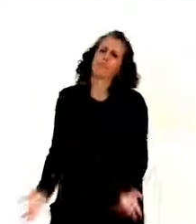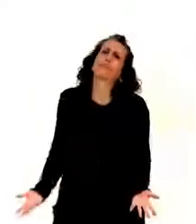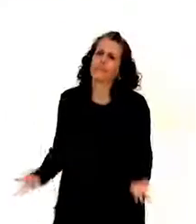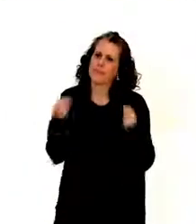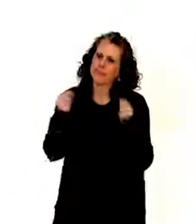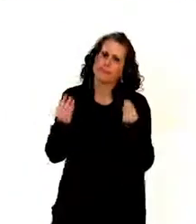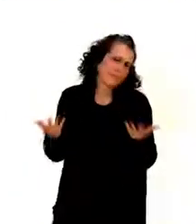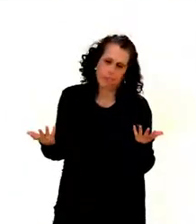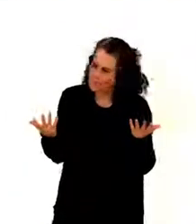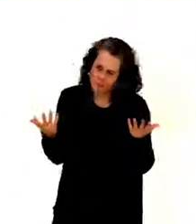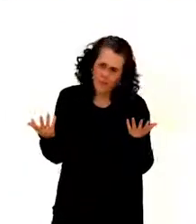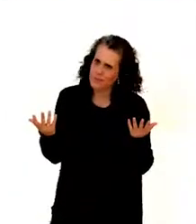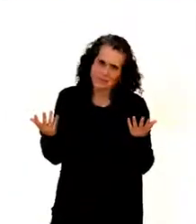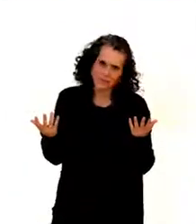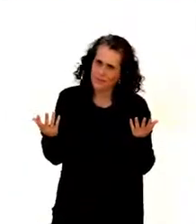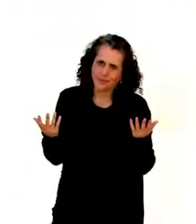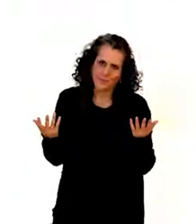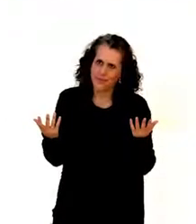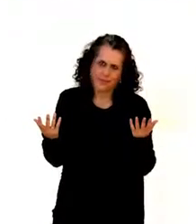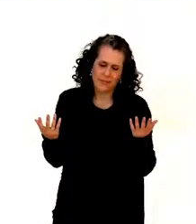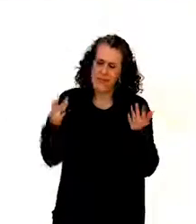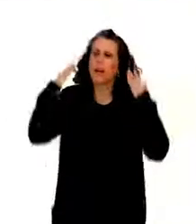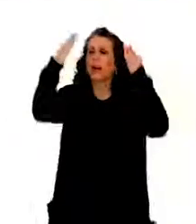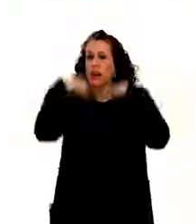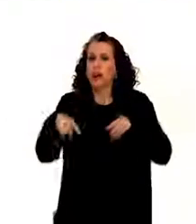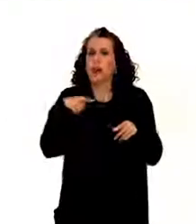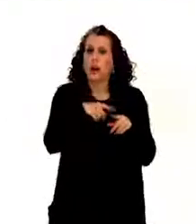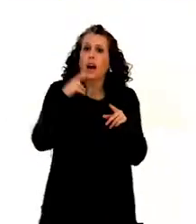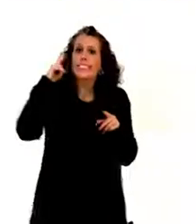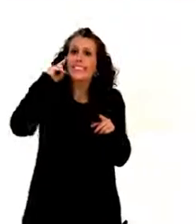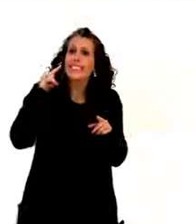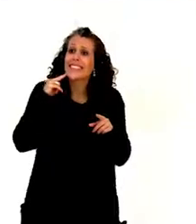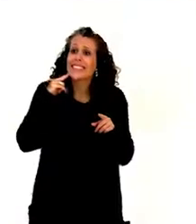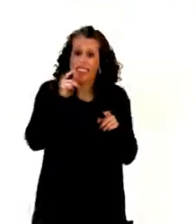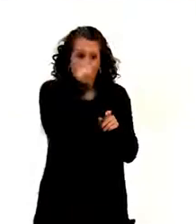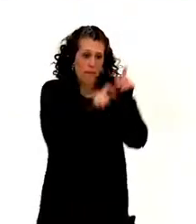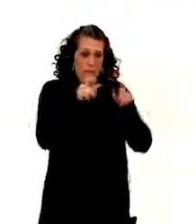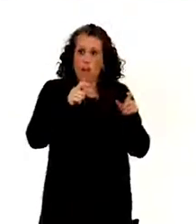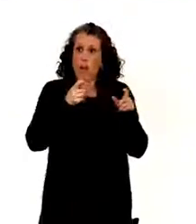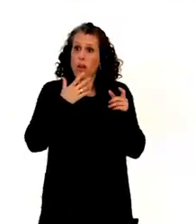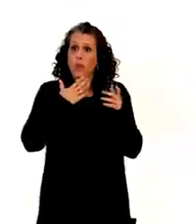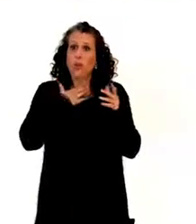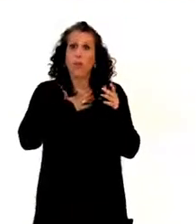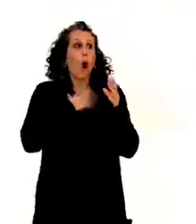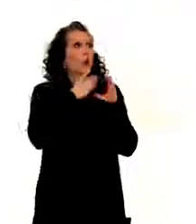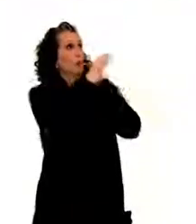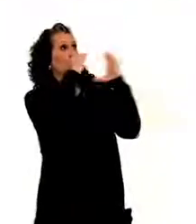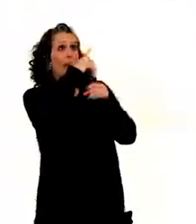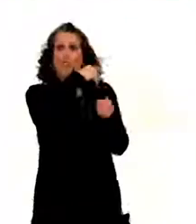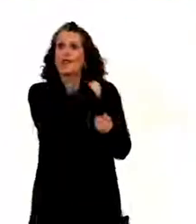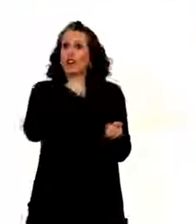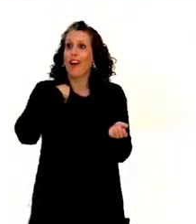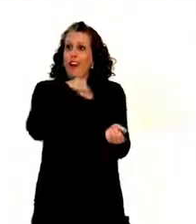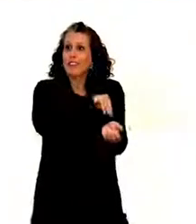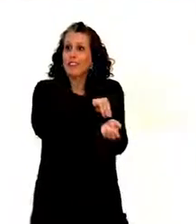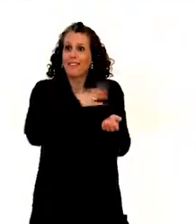course, the issue of deaf individuals being able to communicate with their doctors. There